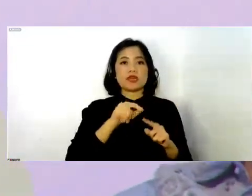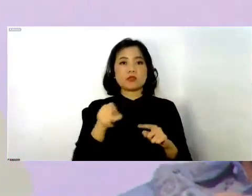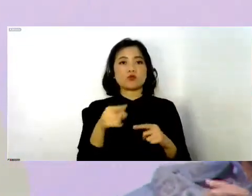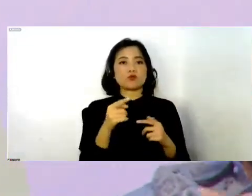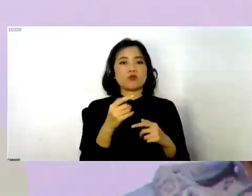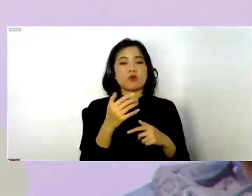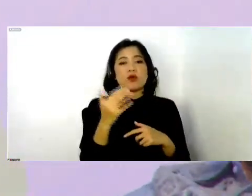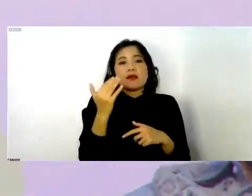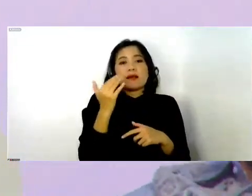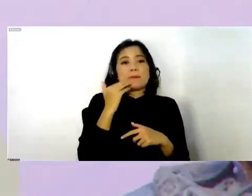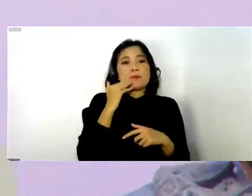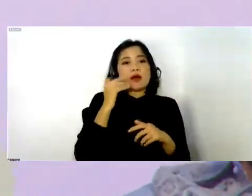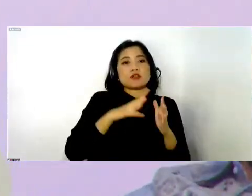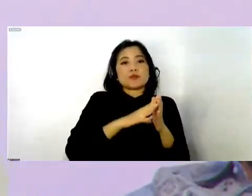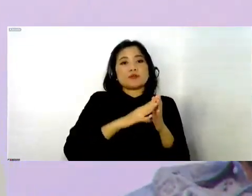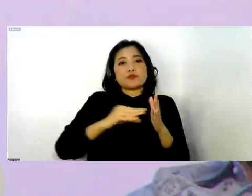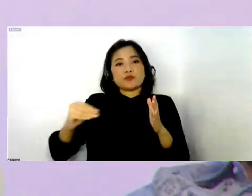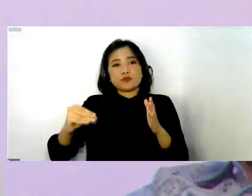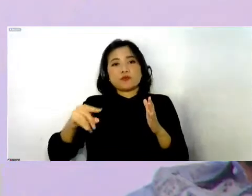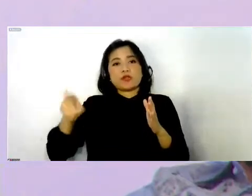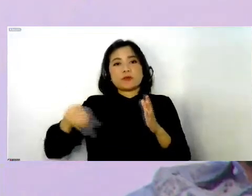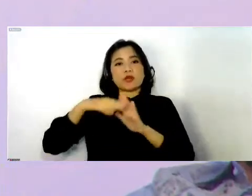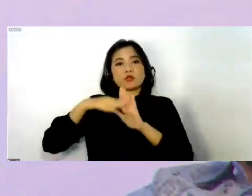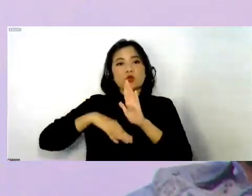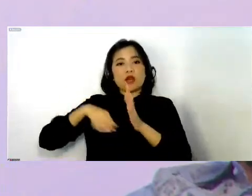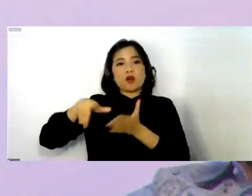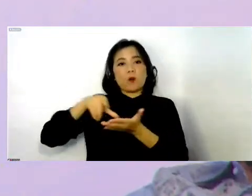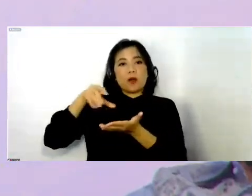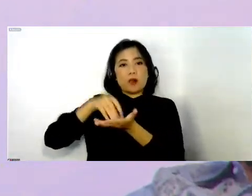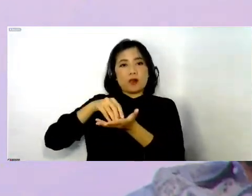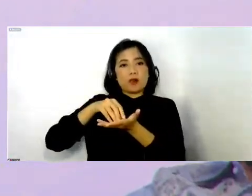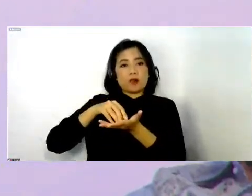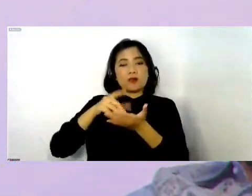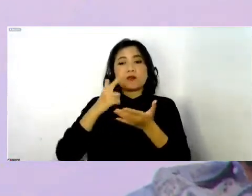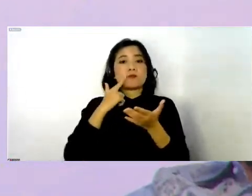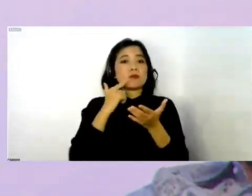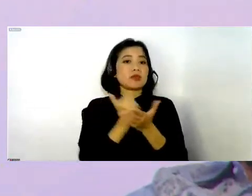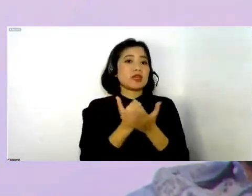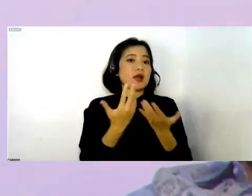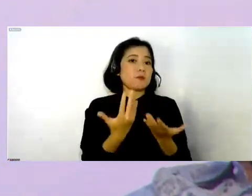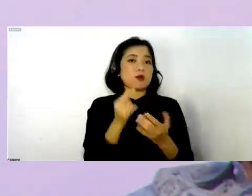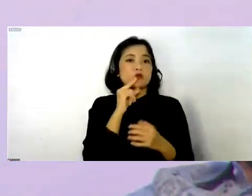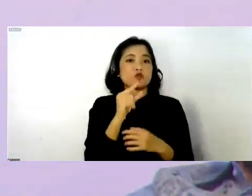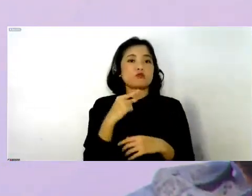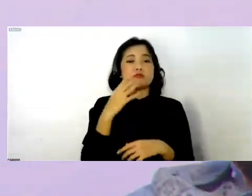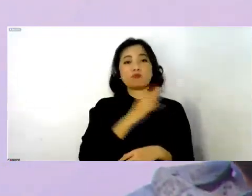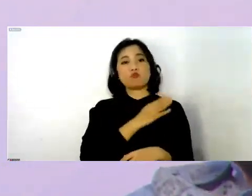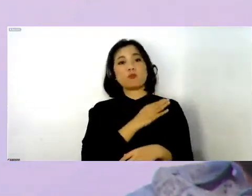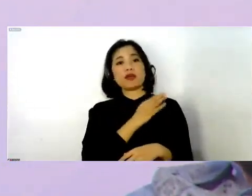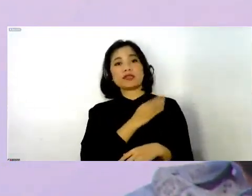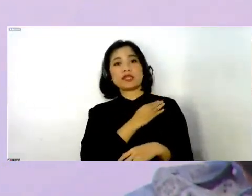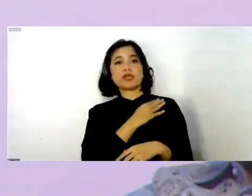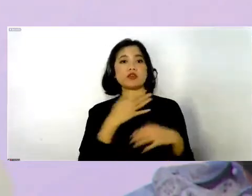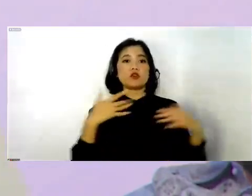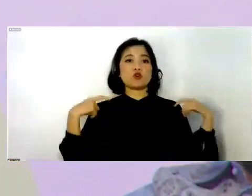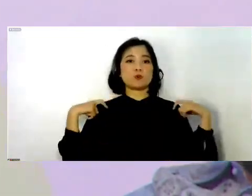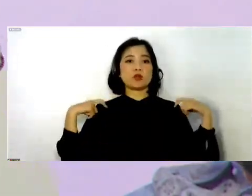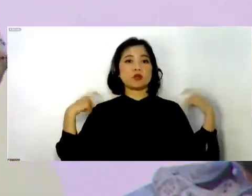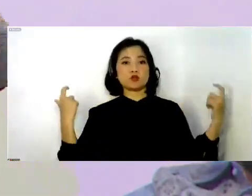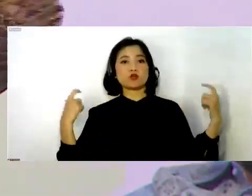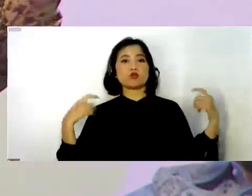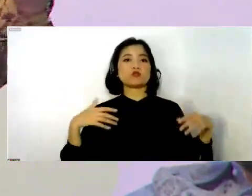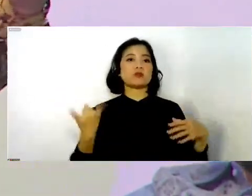water, I believe most of you live in Jakarta. Do you know that Jakarta is only covered